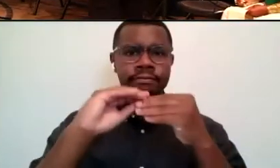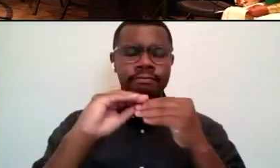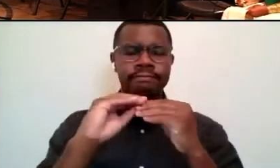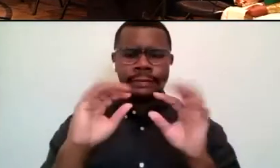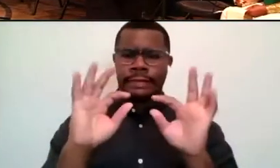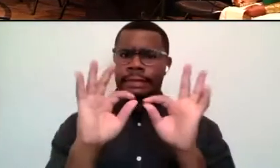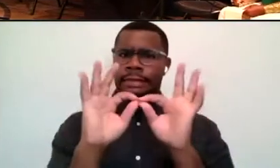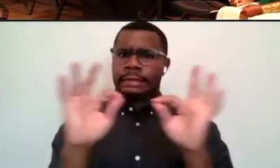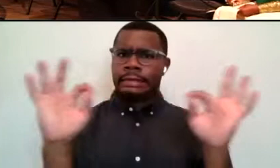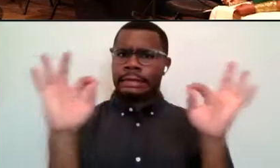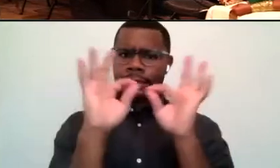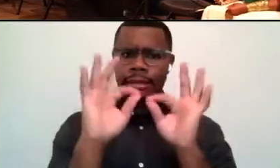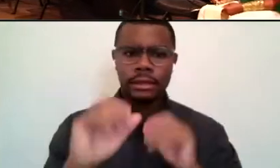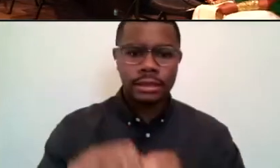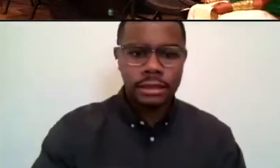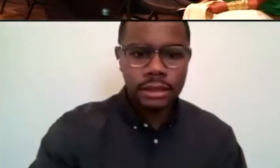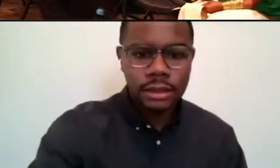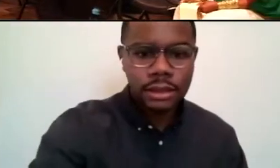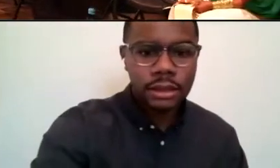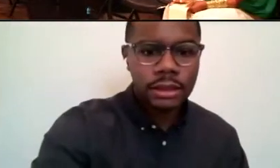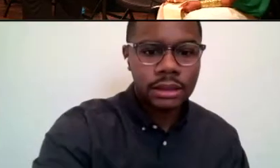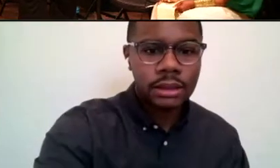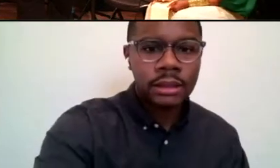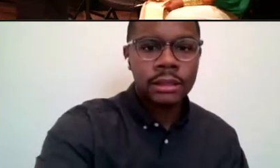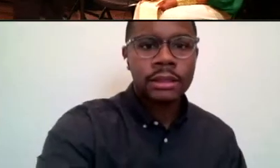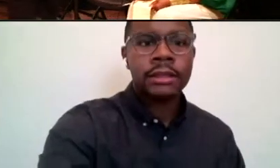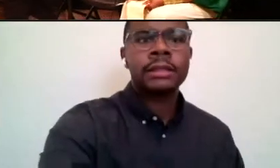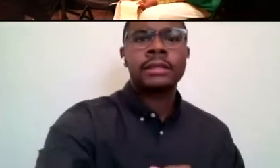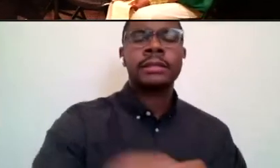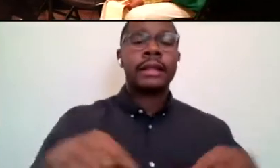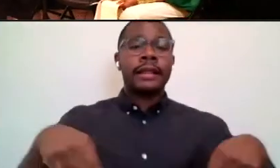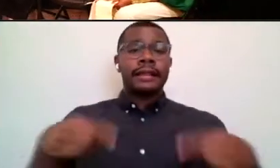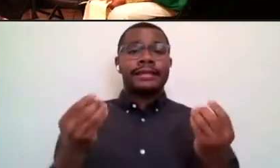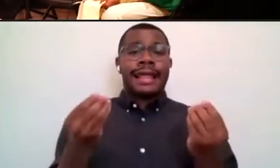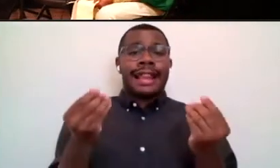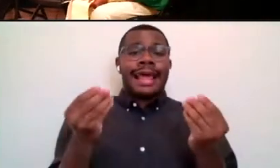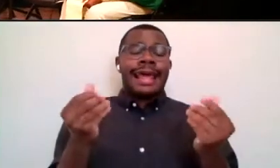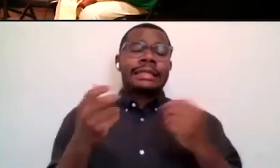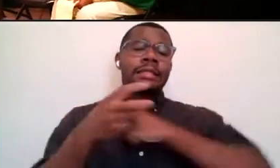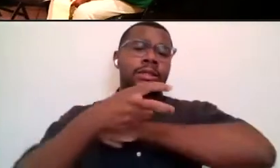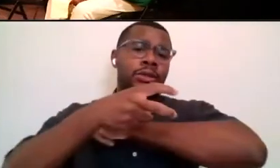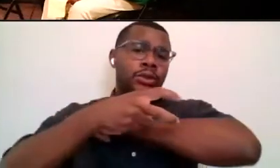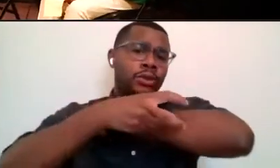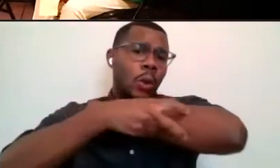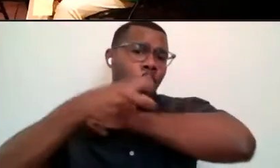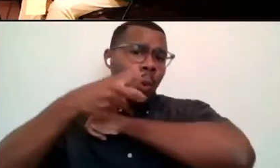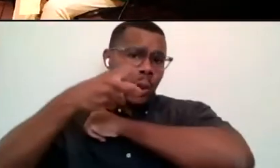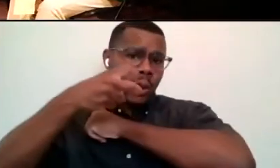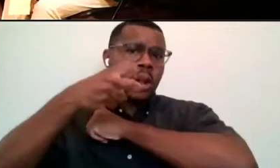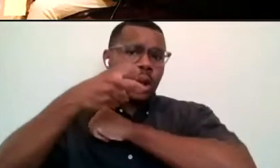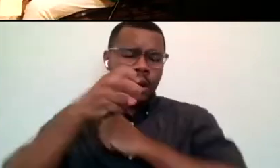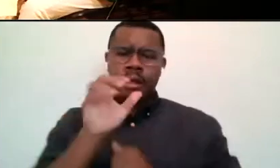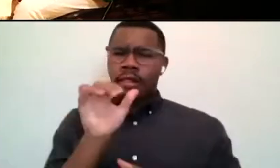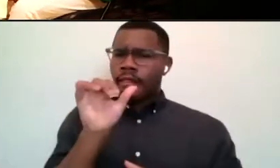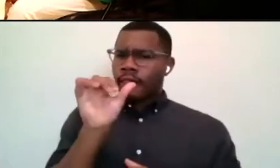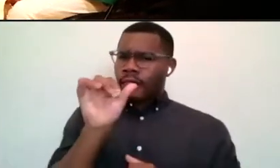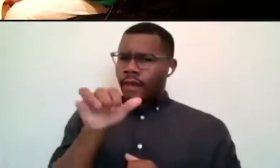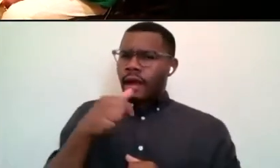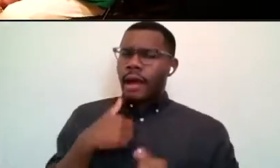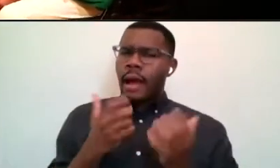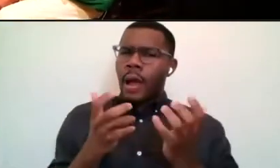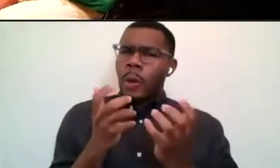say, which is that we are all on stolen land. Mm. And that is something that I want to really explicitly